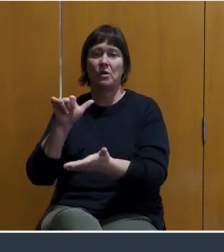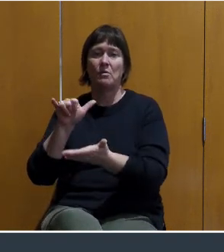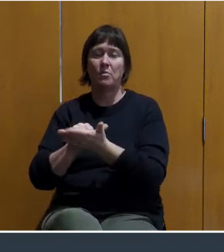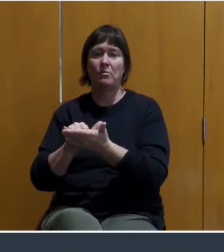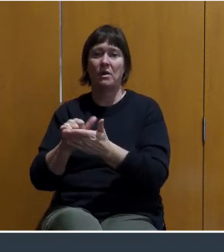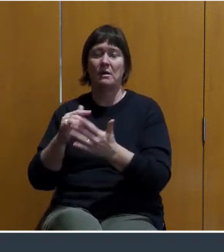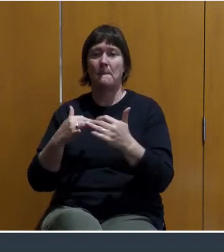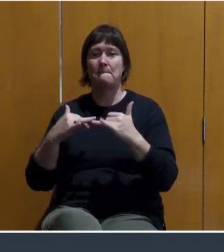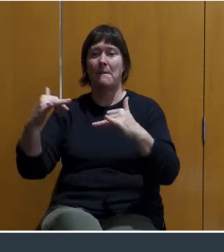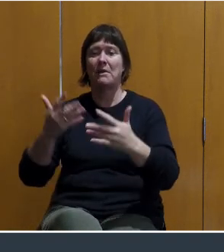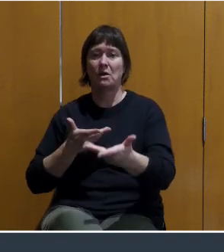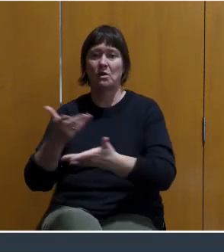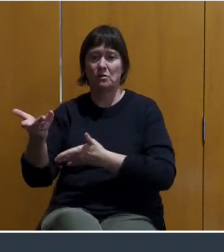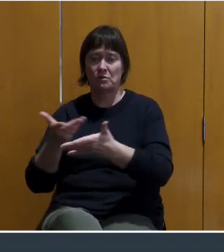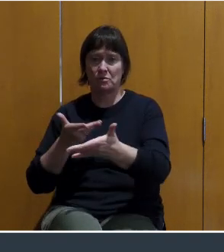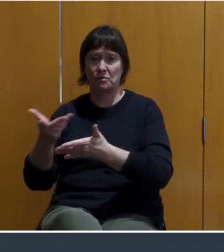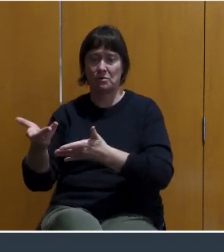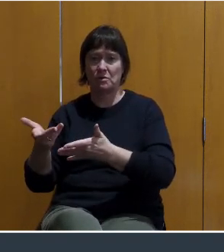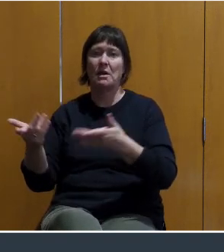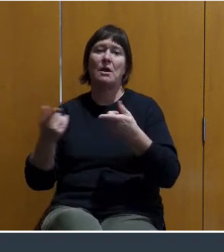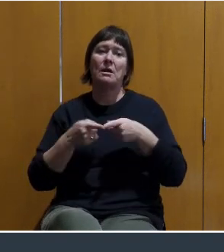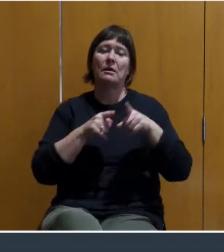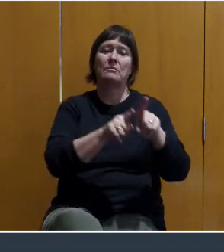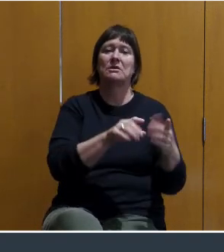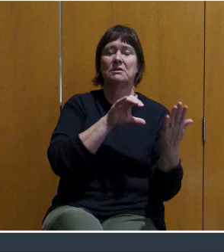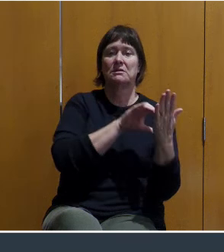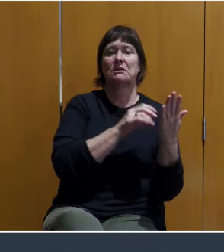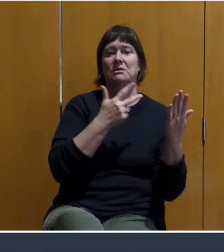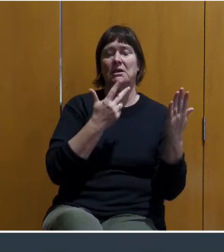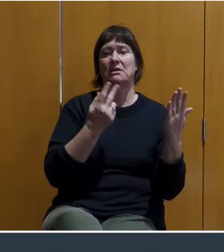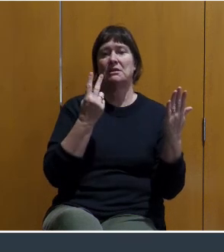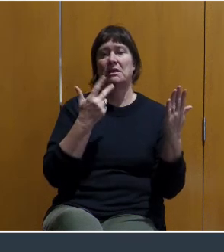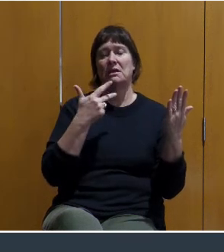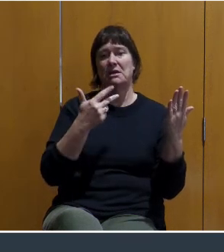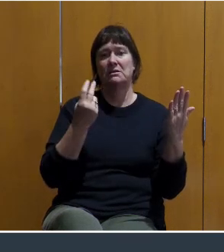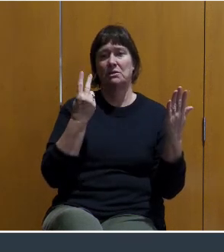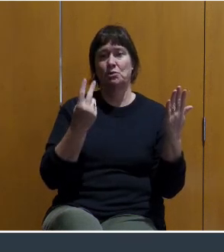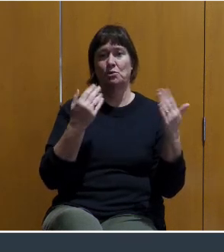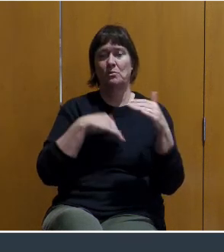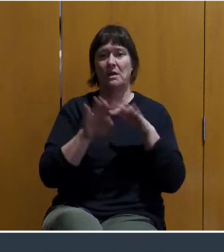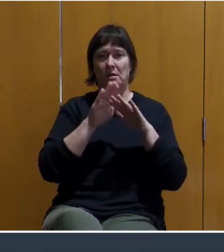public consultation commensurate with Section 82 under the Local Government Act.